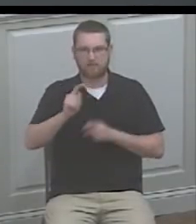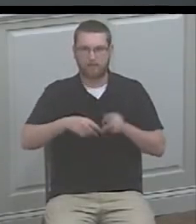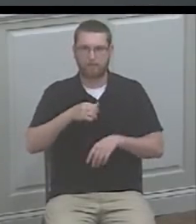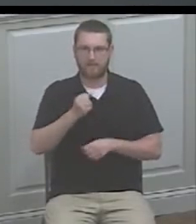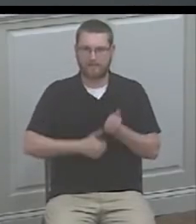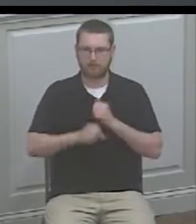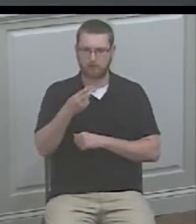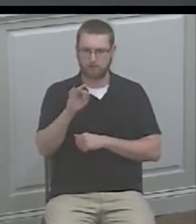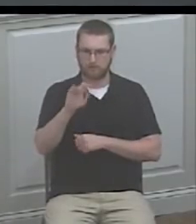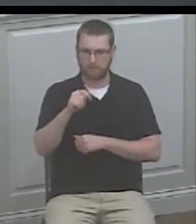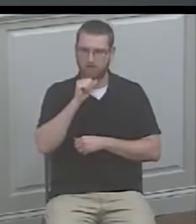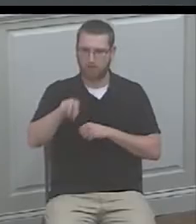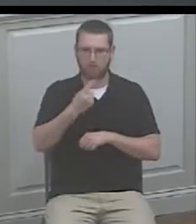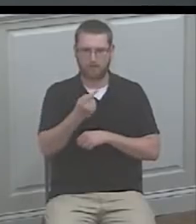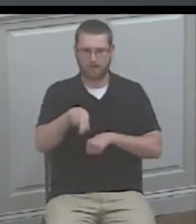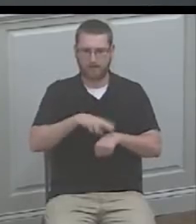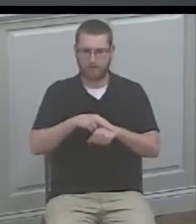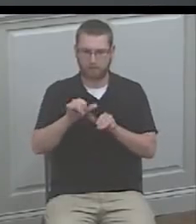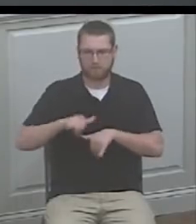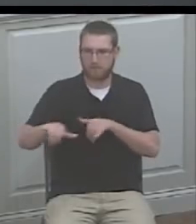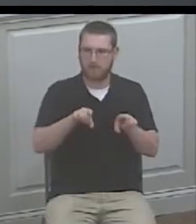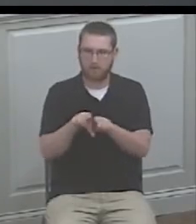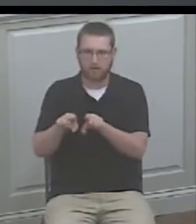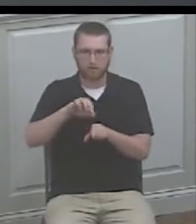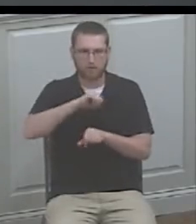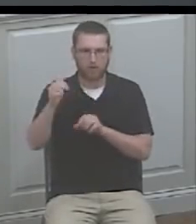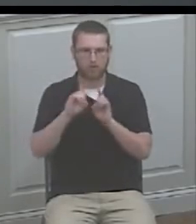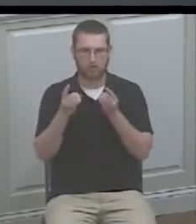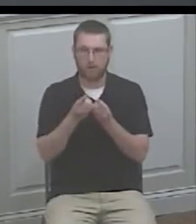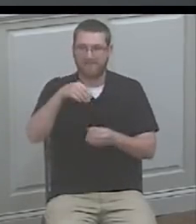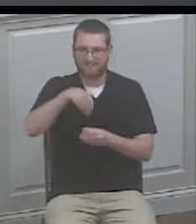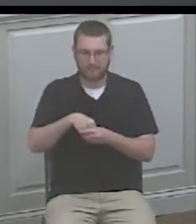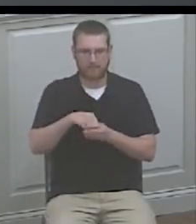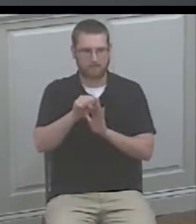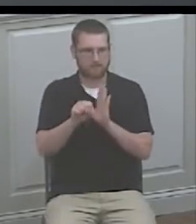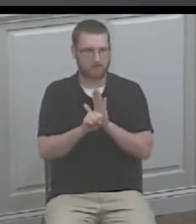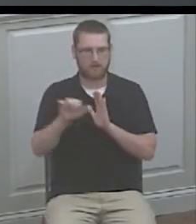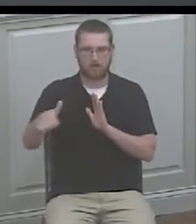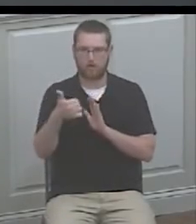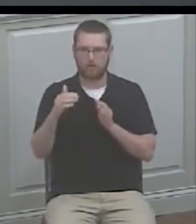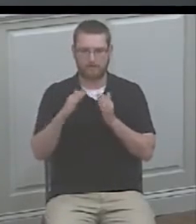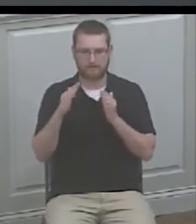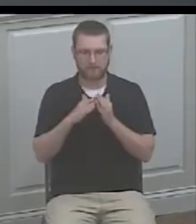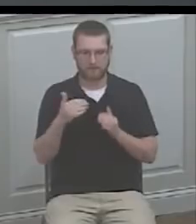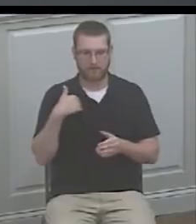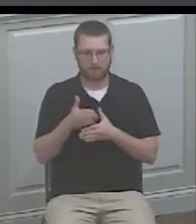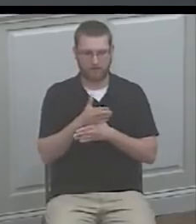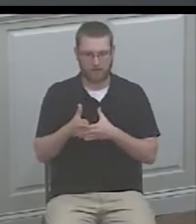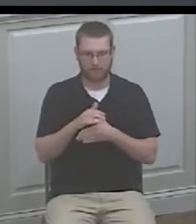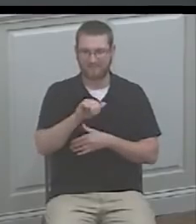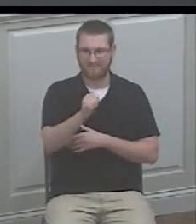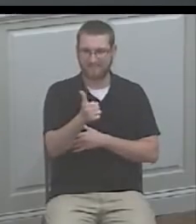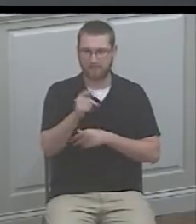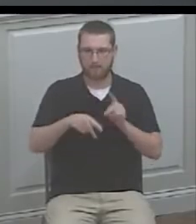behind in not only the national standard, but also other departments in the Commonwealth. Other cities of around Danville size run an average of 10 frontline